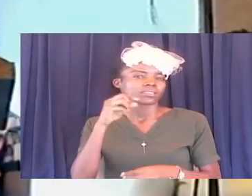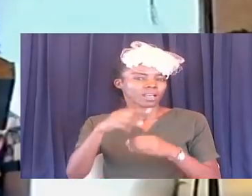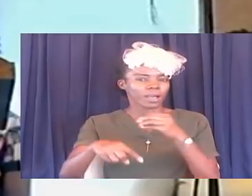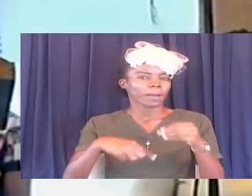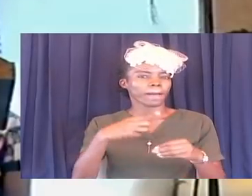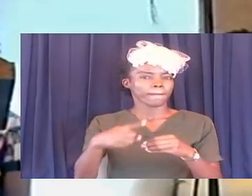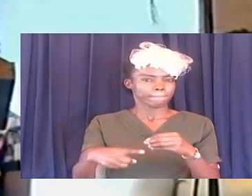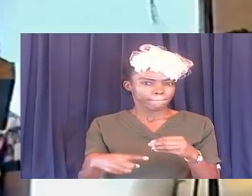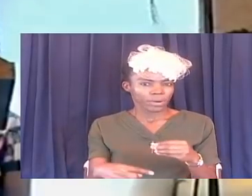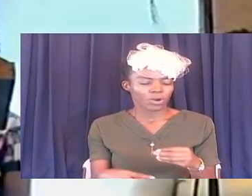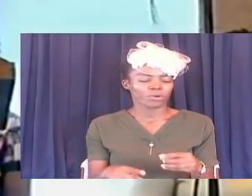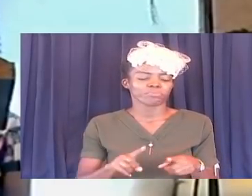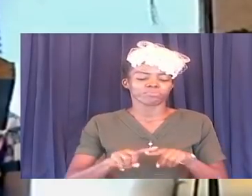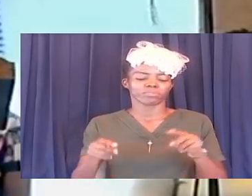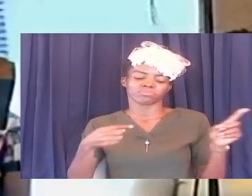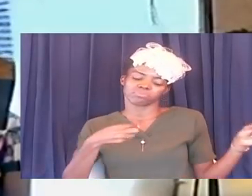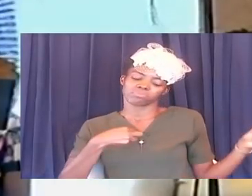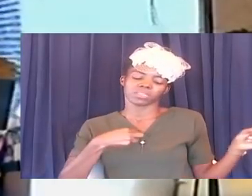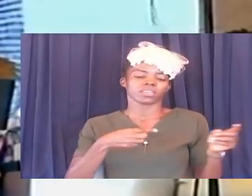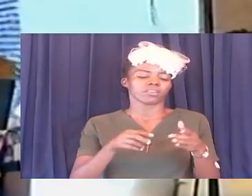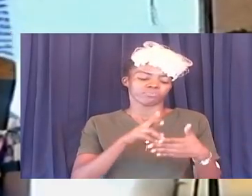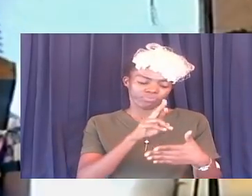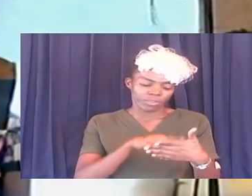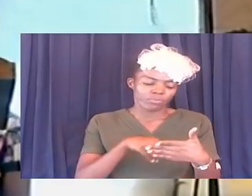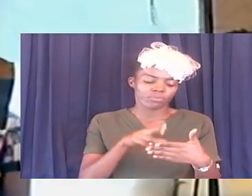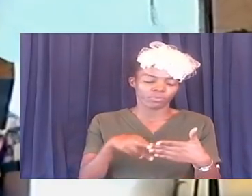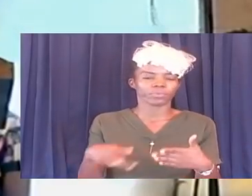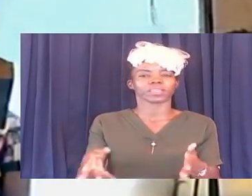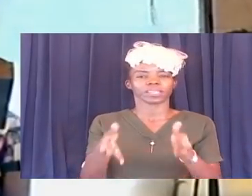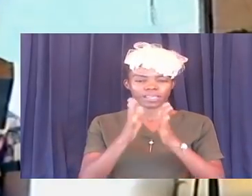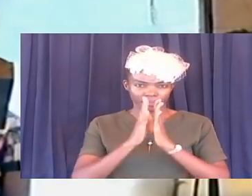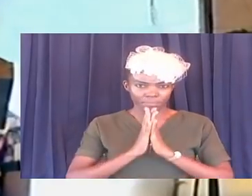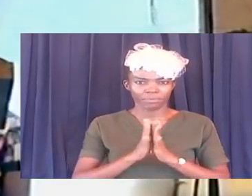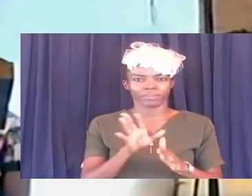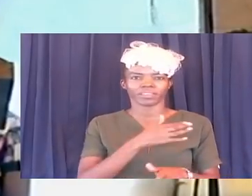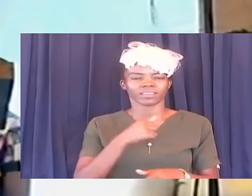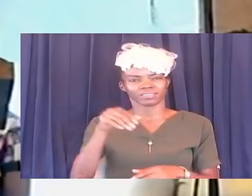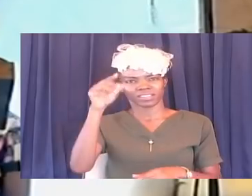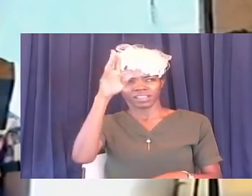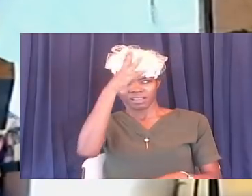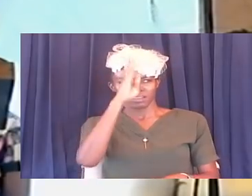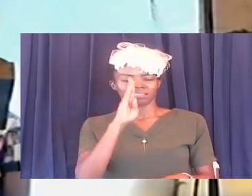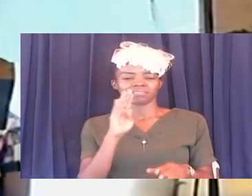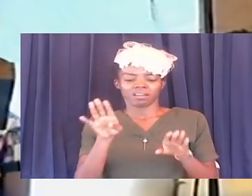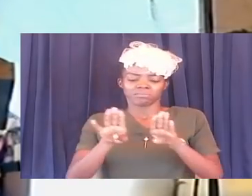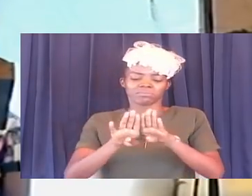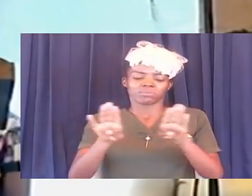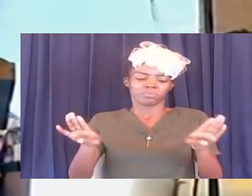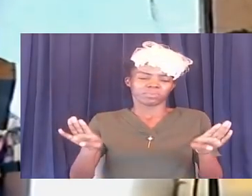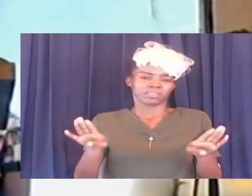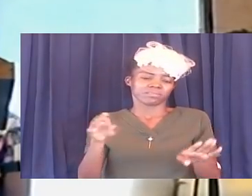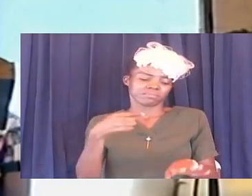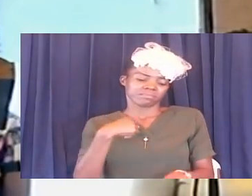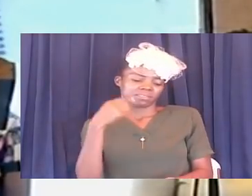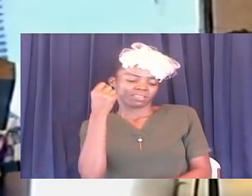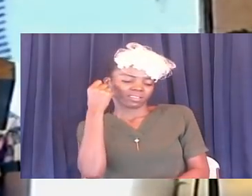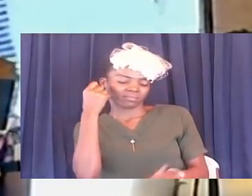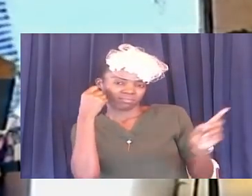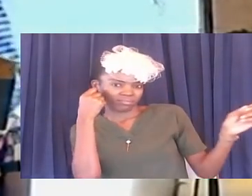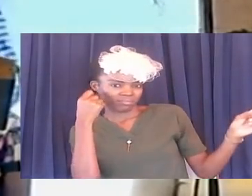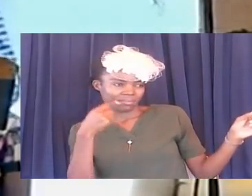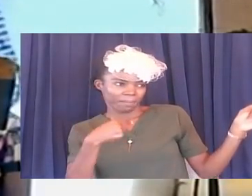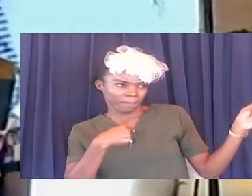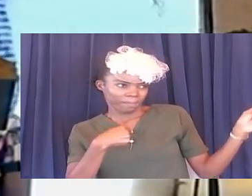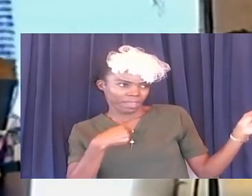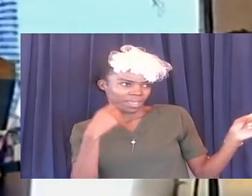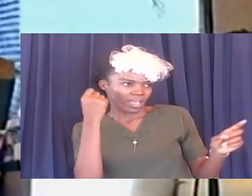reading, after much praying, you know, the Lord kind of really opened up my mind to some things that I really want to